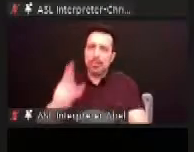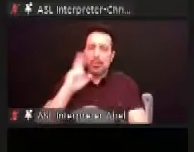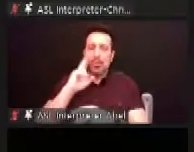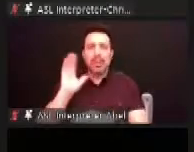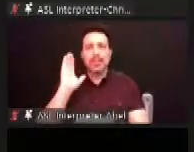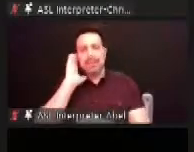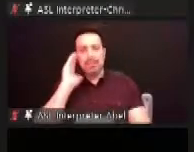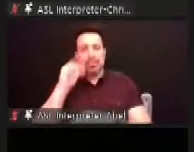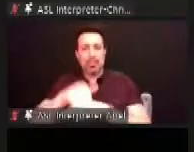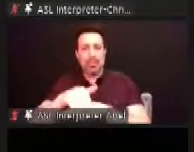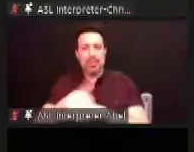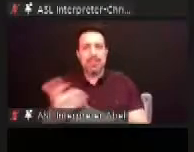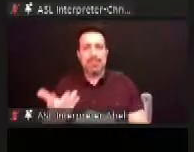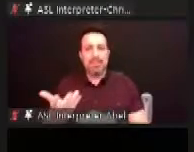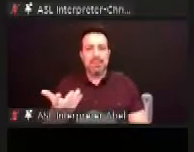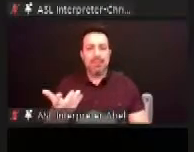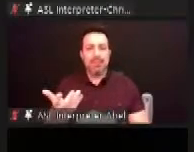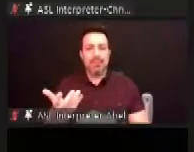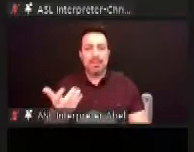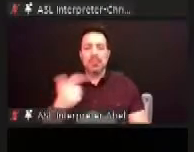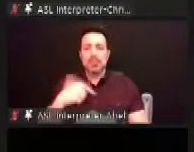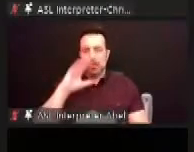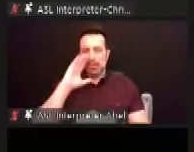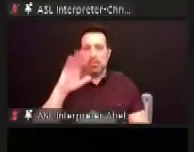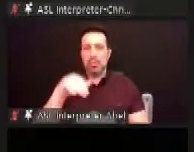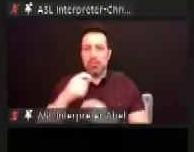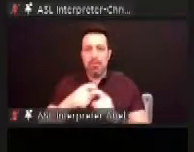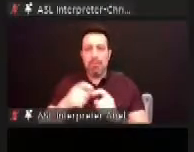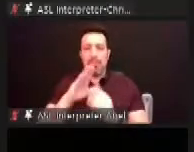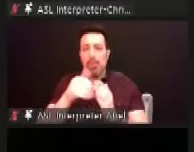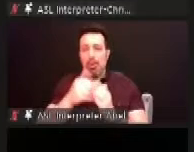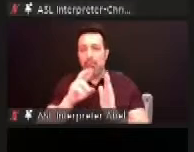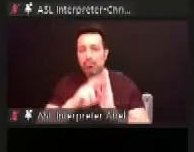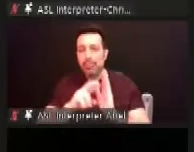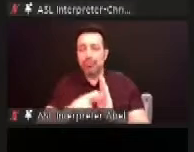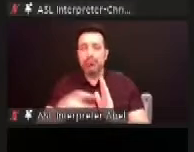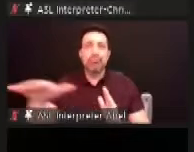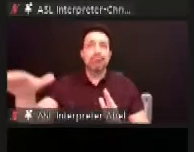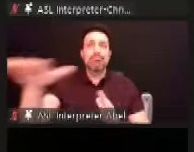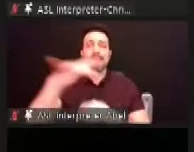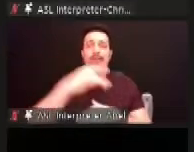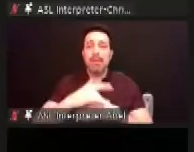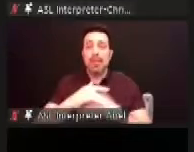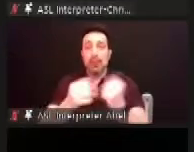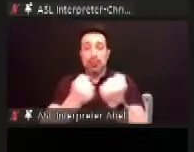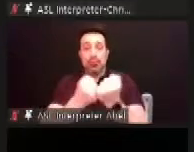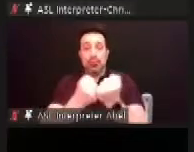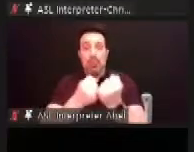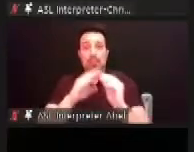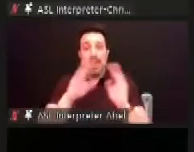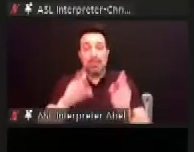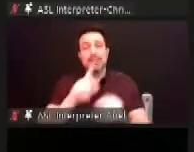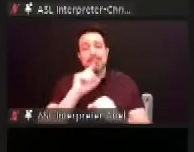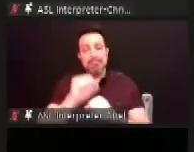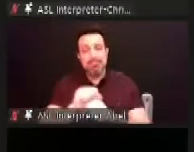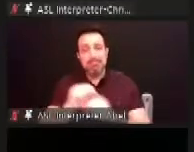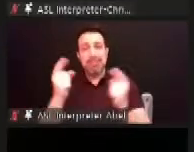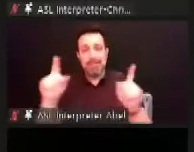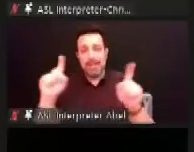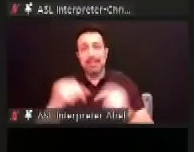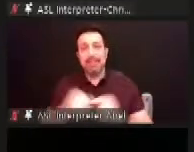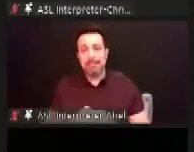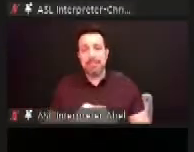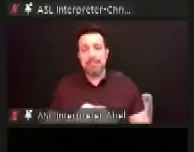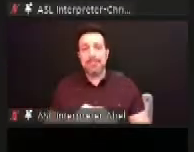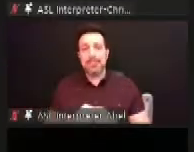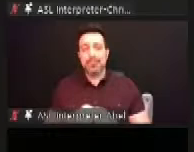head tonight. And so we know from all of the research that's out there that supportive housing is effective, and really